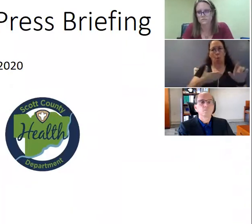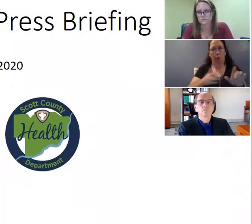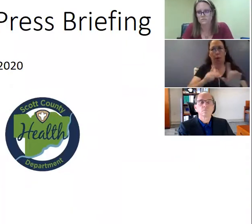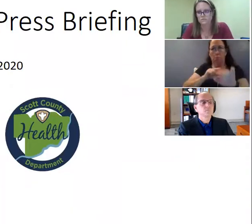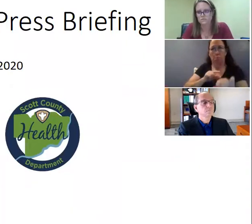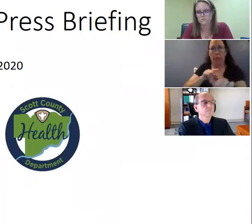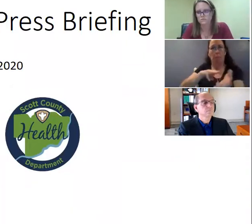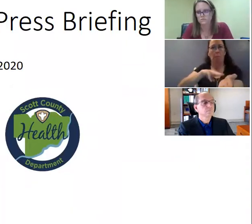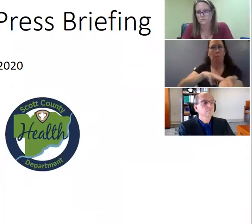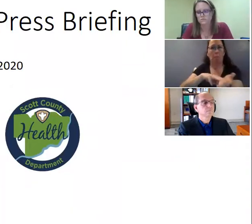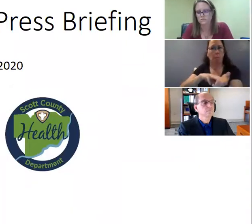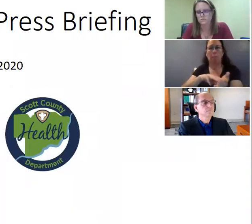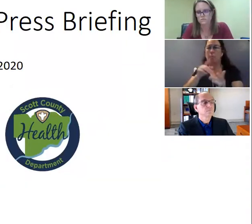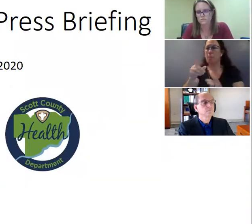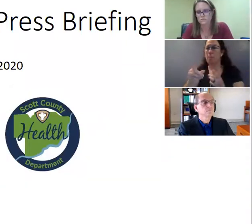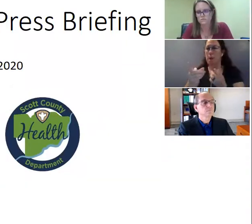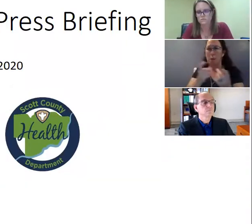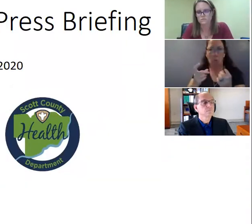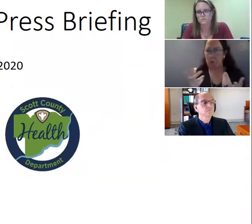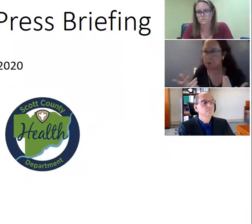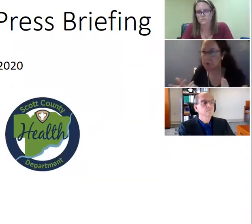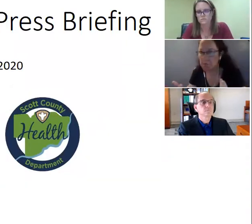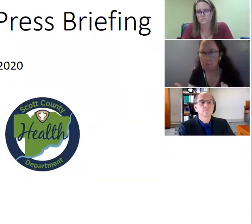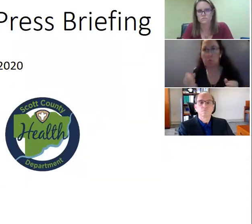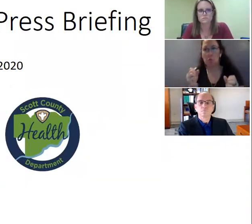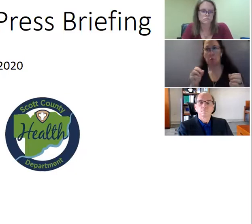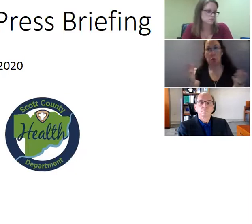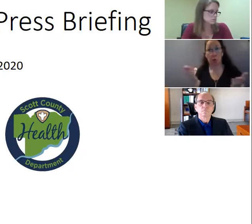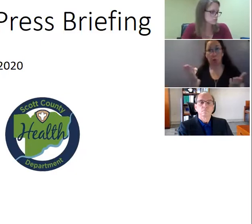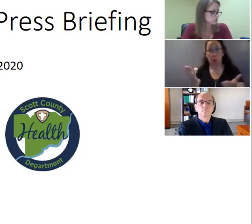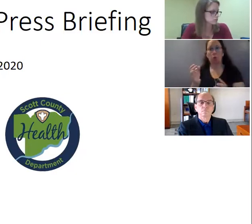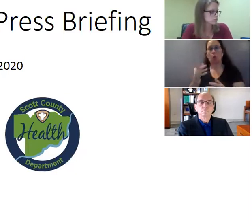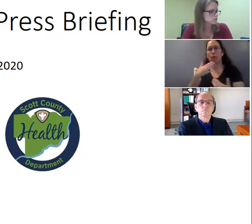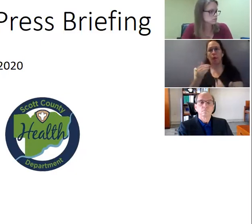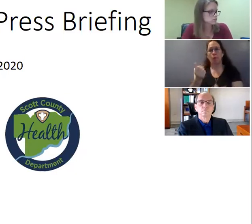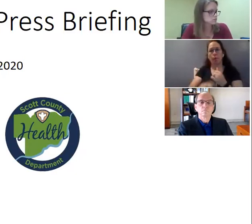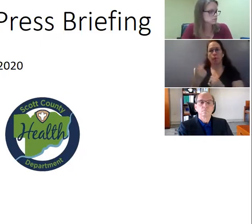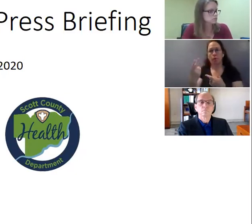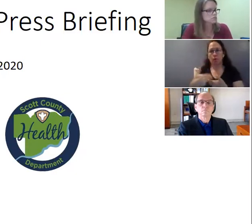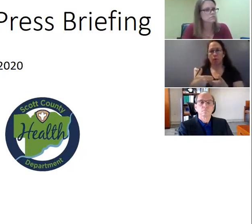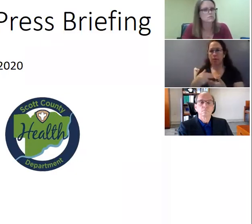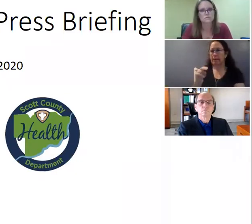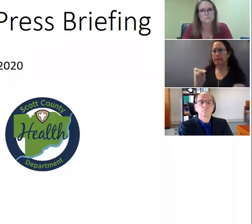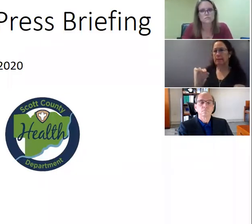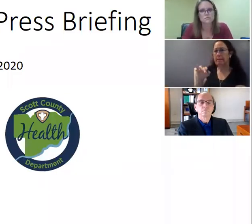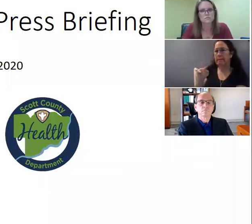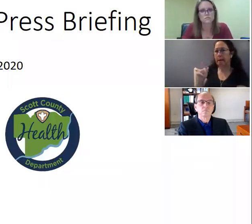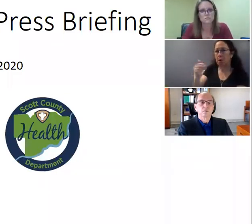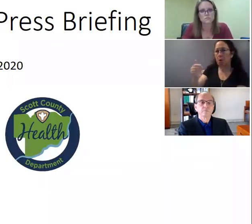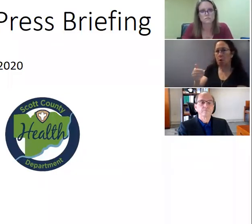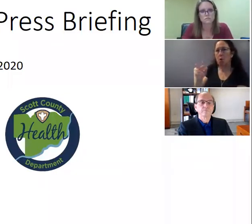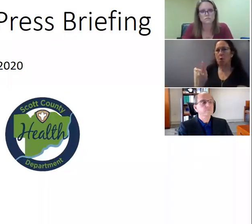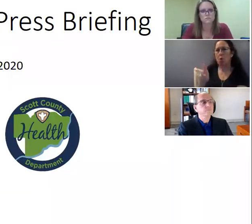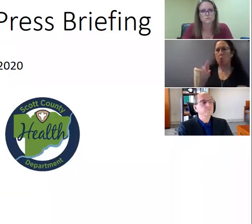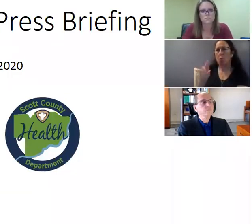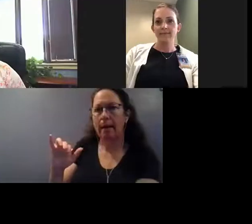medical questions that some of the other speakers may not be able to answer. So thank you very much. And Nita, why don't you start us off with Rock Island County's